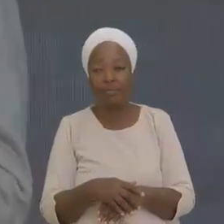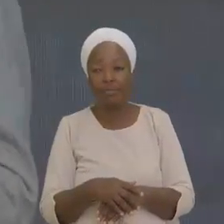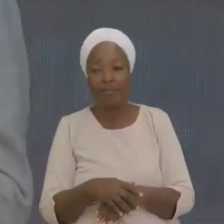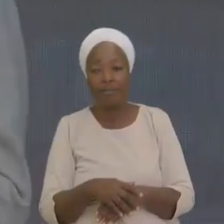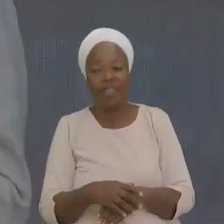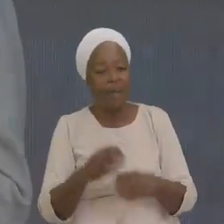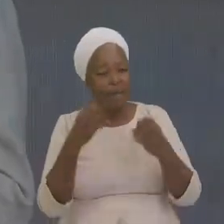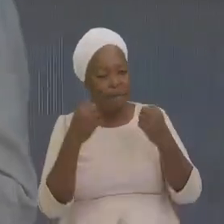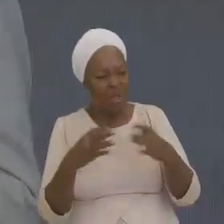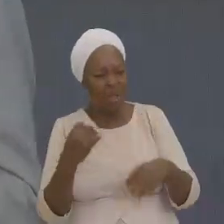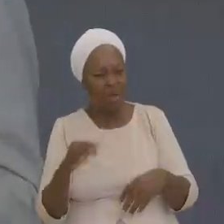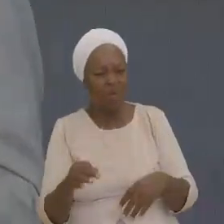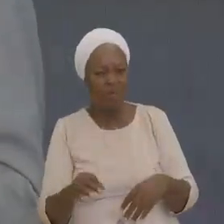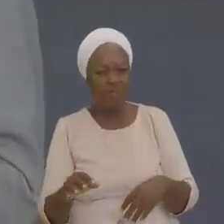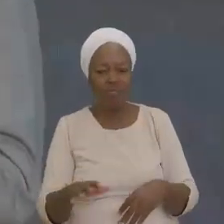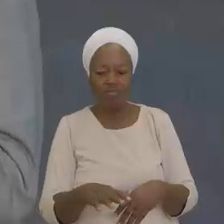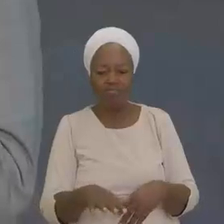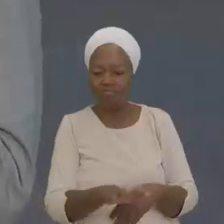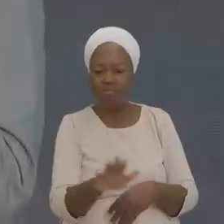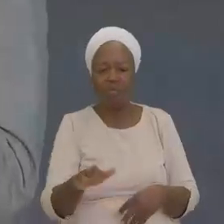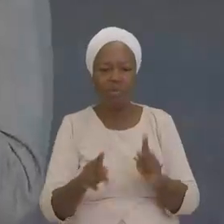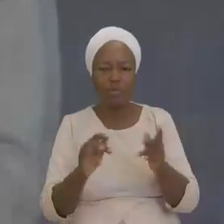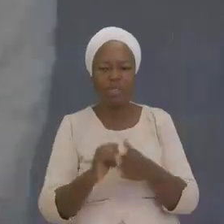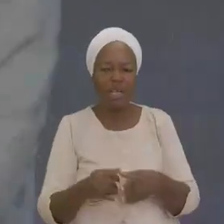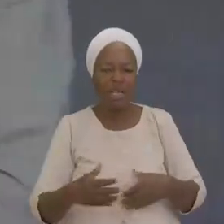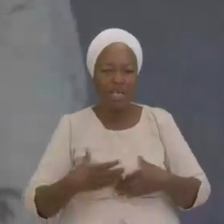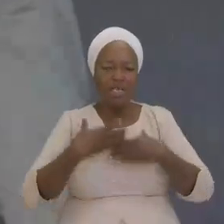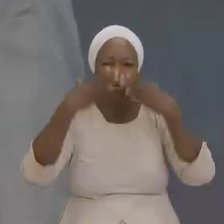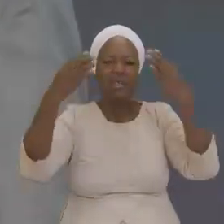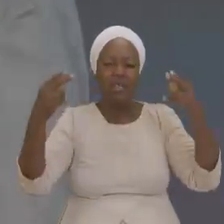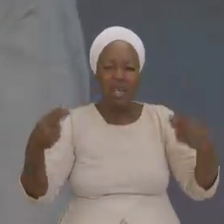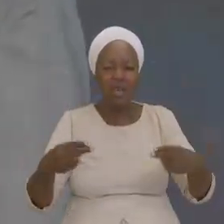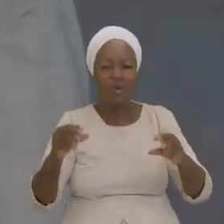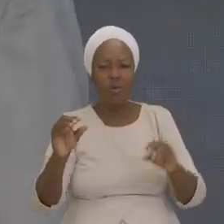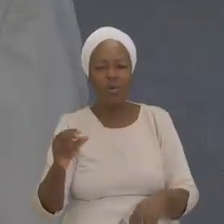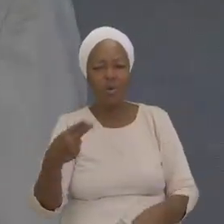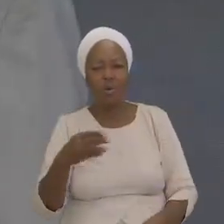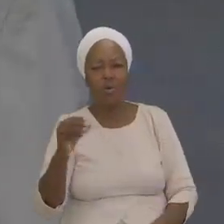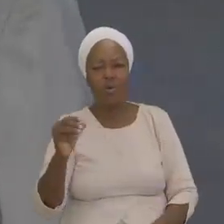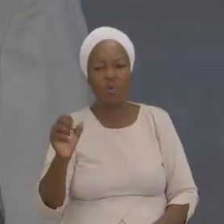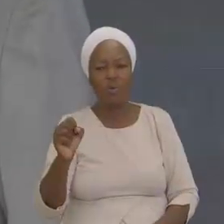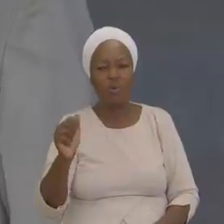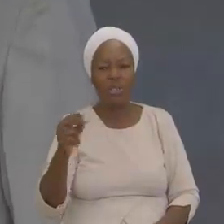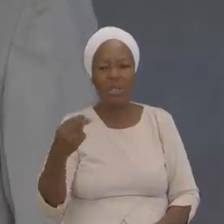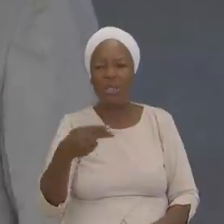Many of those people that shouted Hosanna to the King that comes in the name of the Lord.